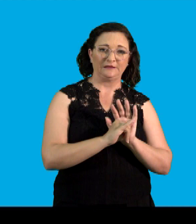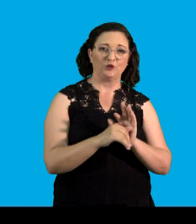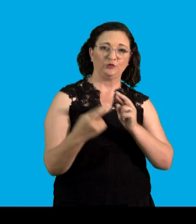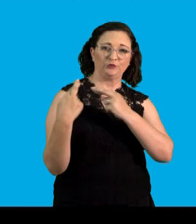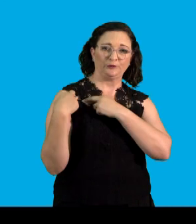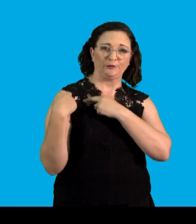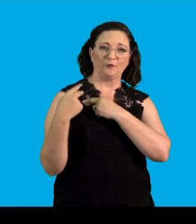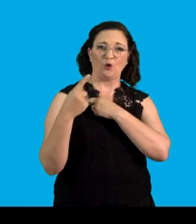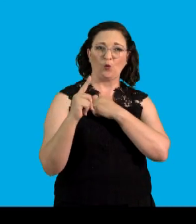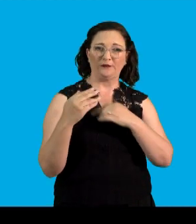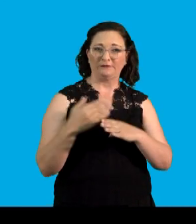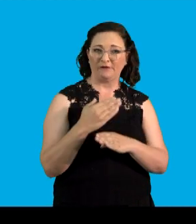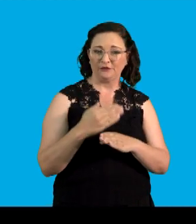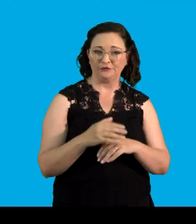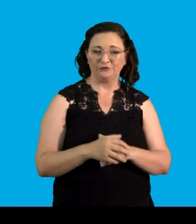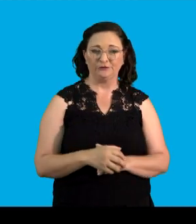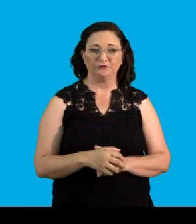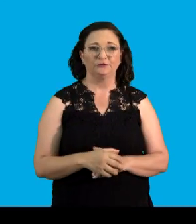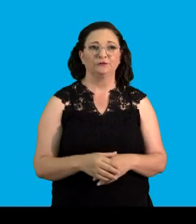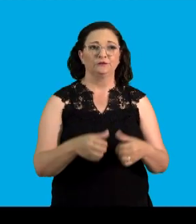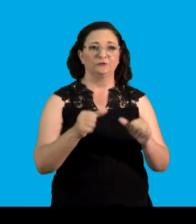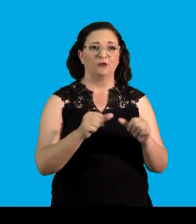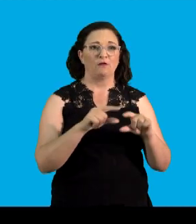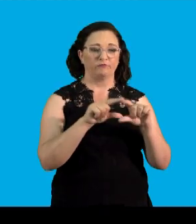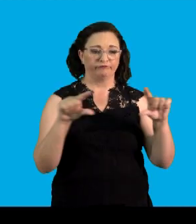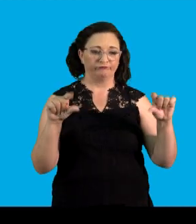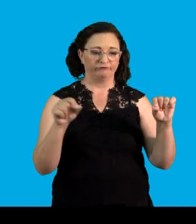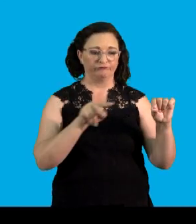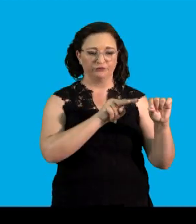the function. Which function? So in your answer book, you'll say